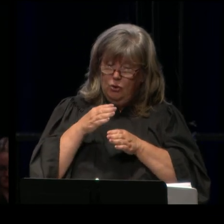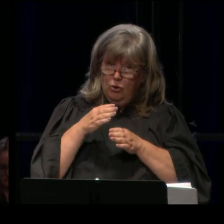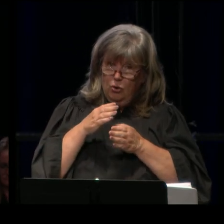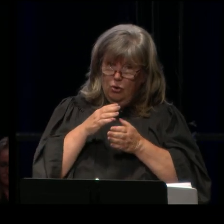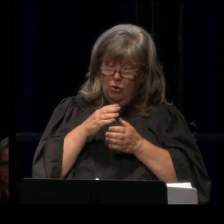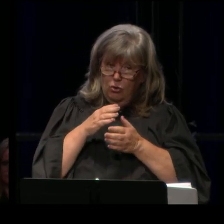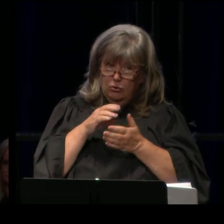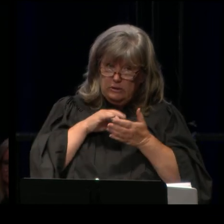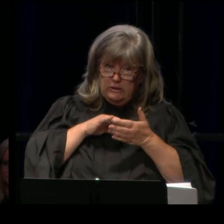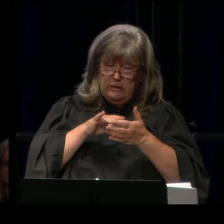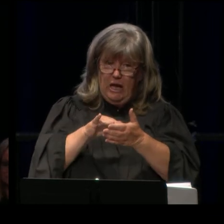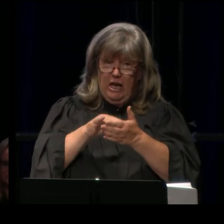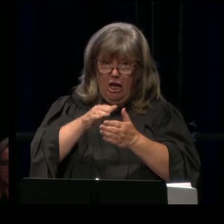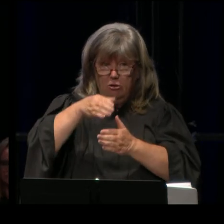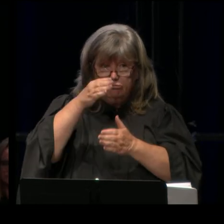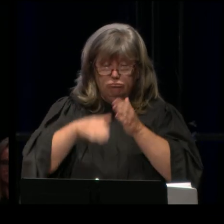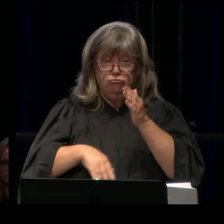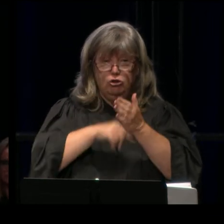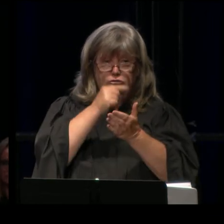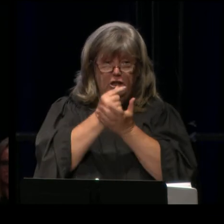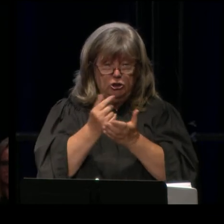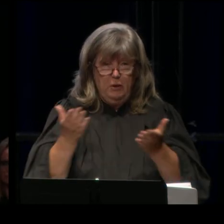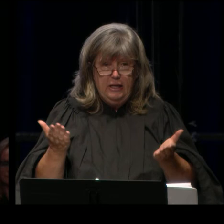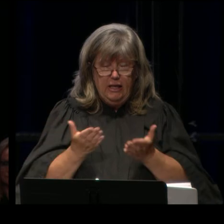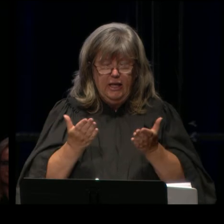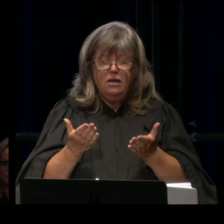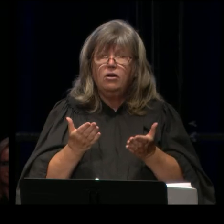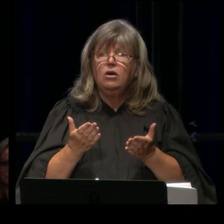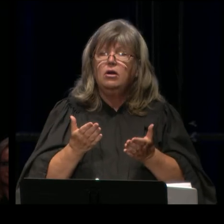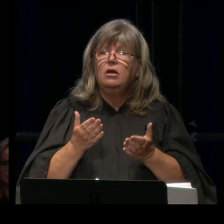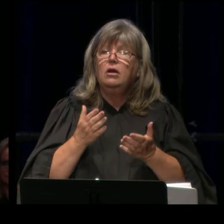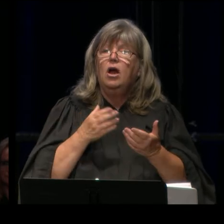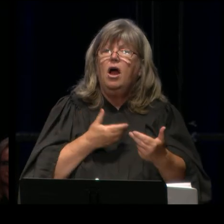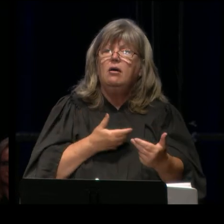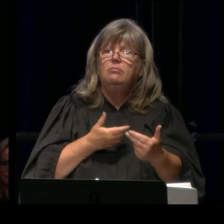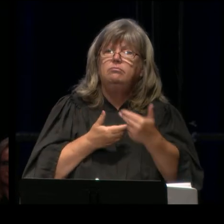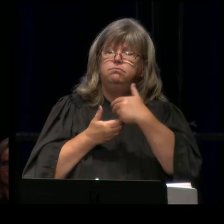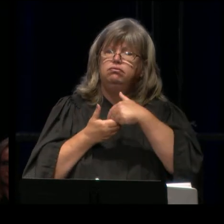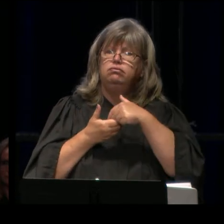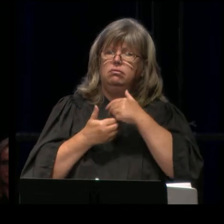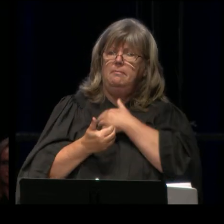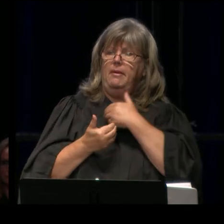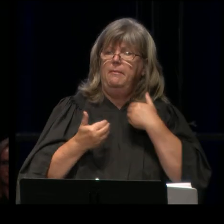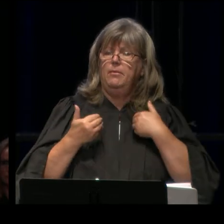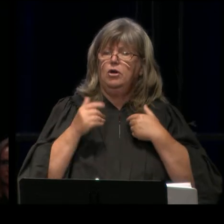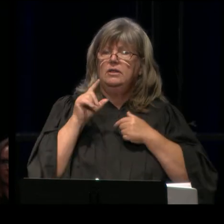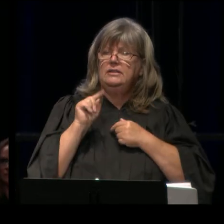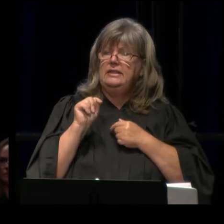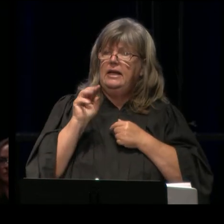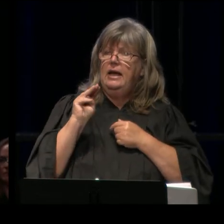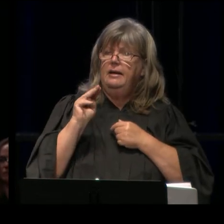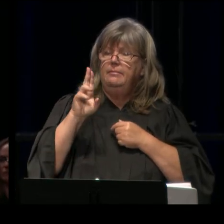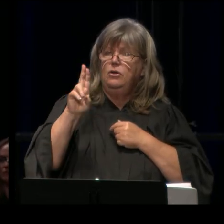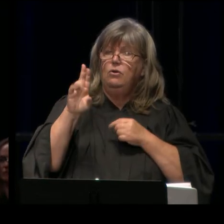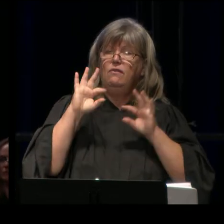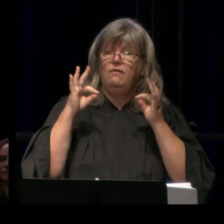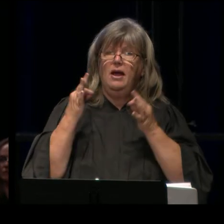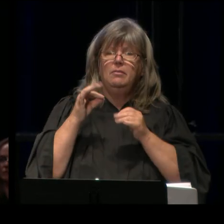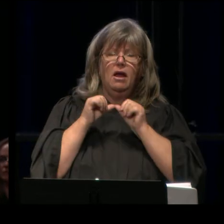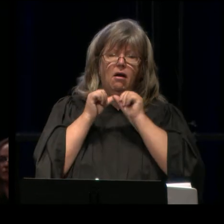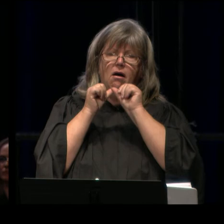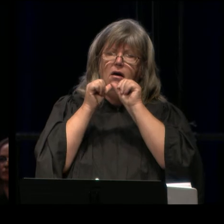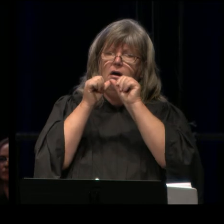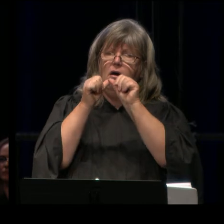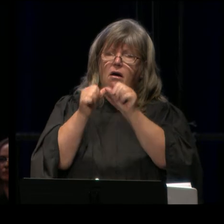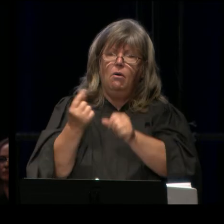here, you will always be part of our TMU family, an ever-growing group